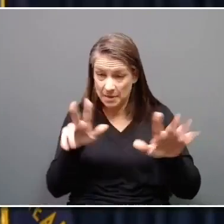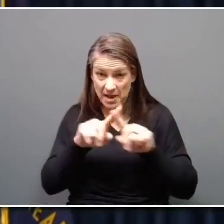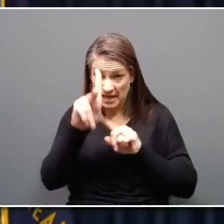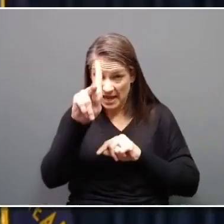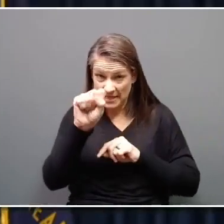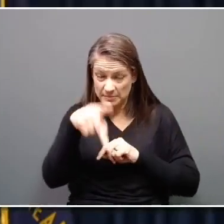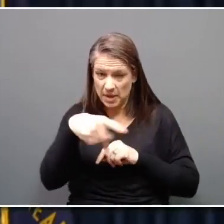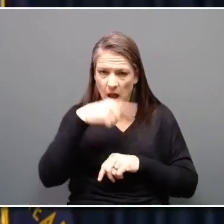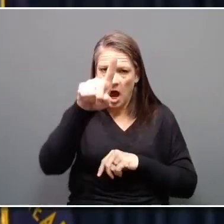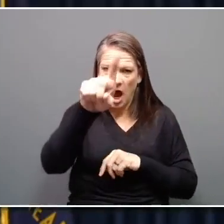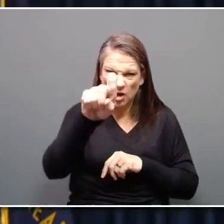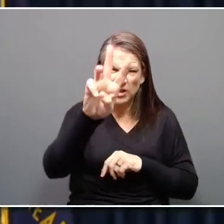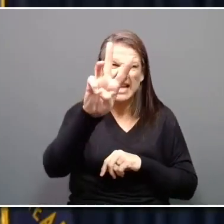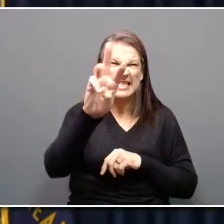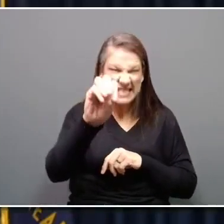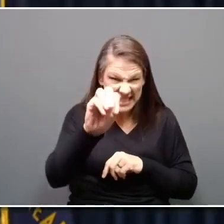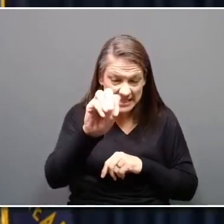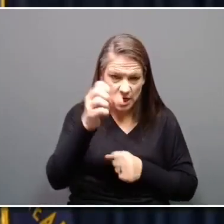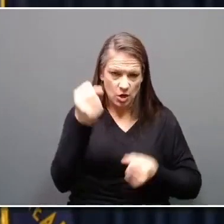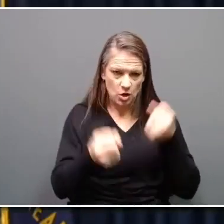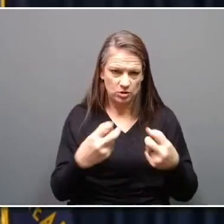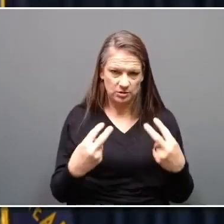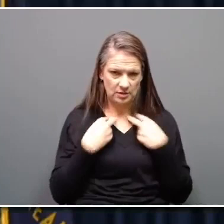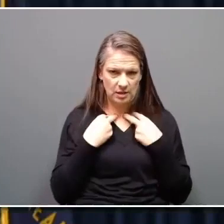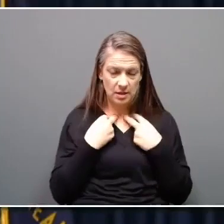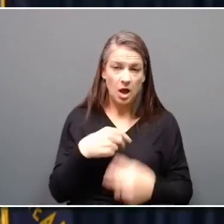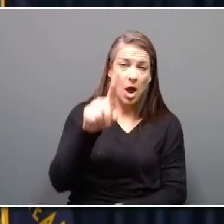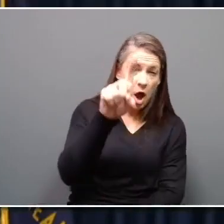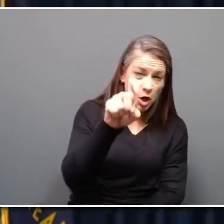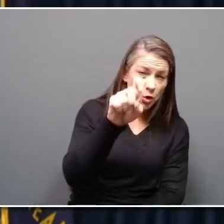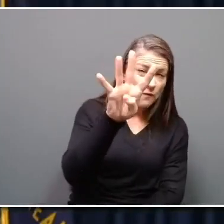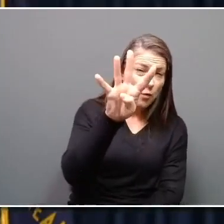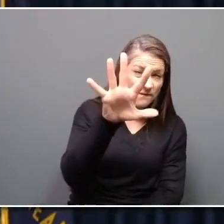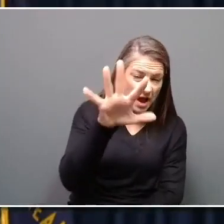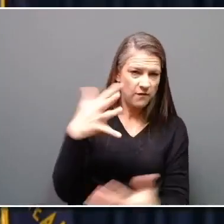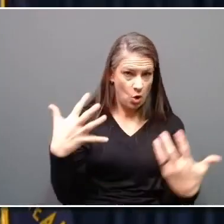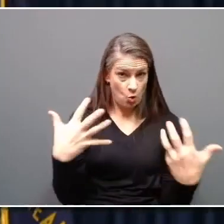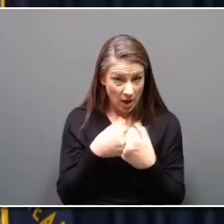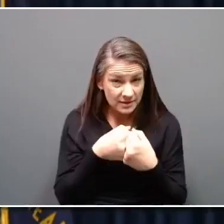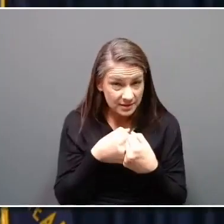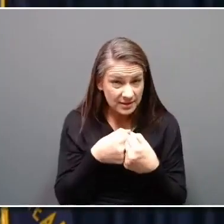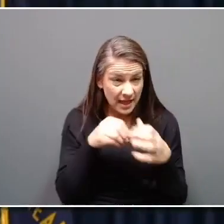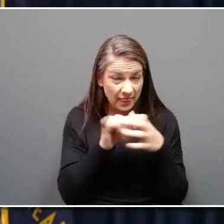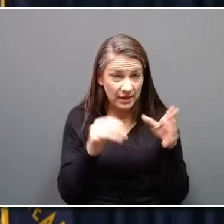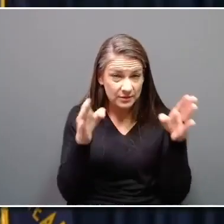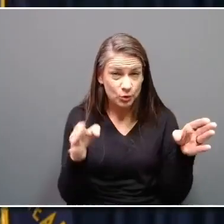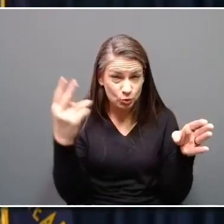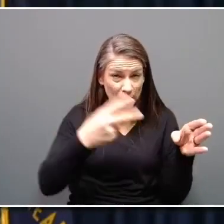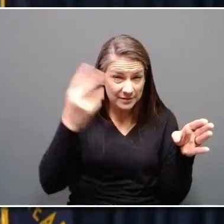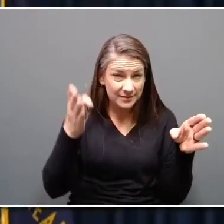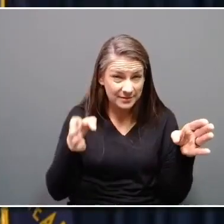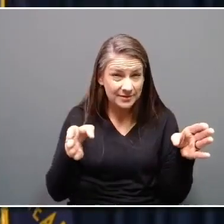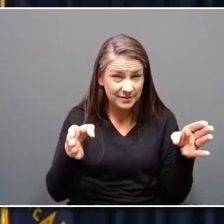160 stranded vehicles and more than 145 collisions. So let me just say, thankfully, we